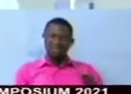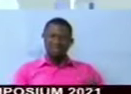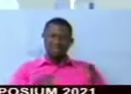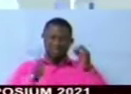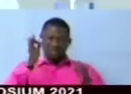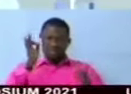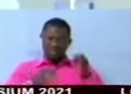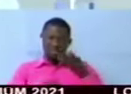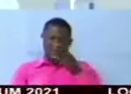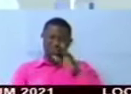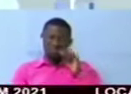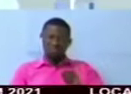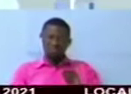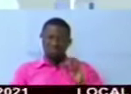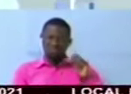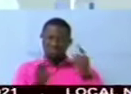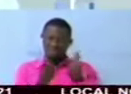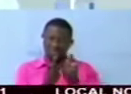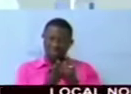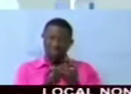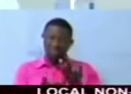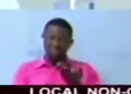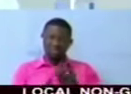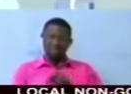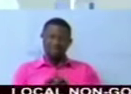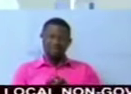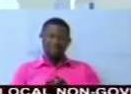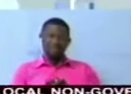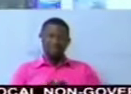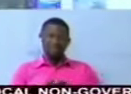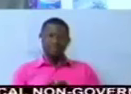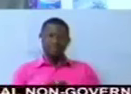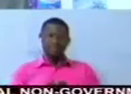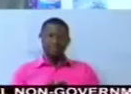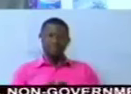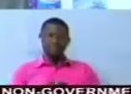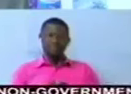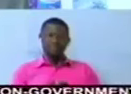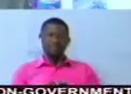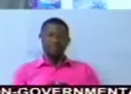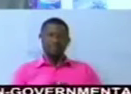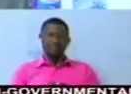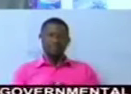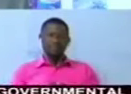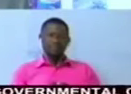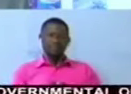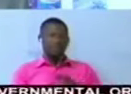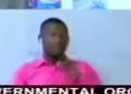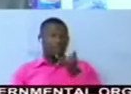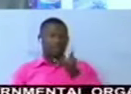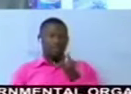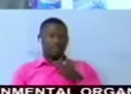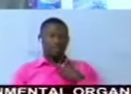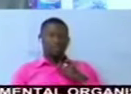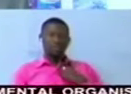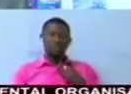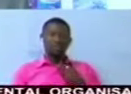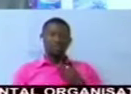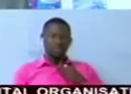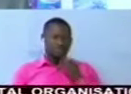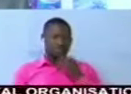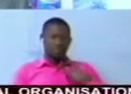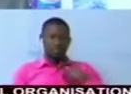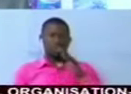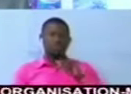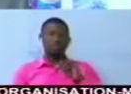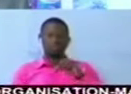tuumal nañ la dara ne lolu nga def. Wa man amna luñ ma tuumal de ñu ne. Yes, I was a charge or something.